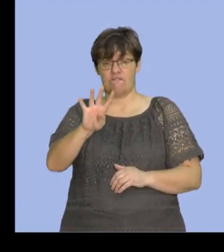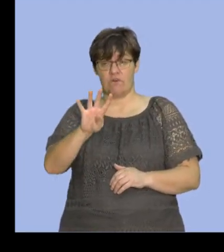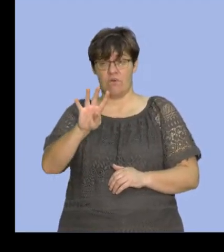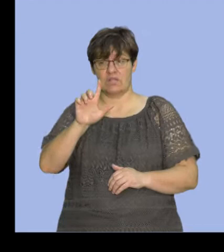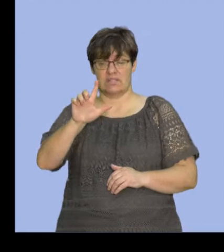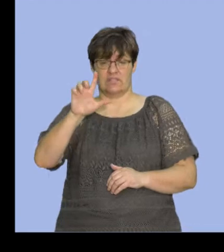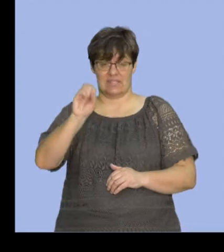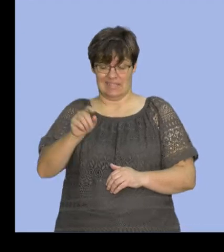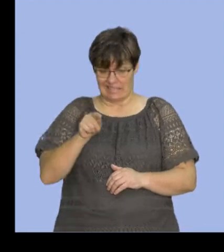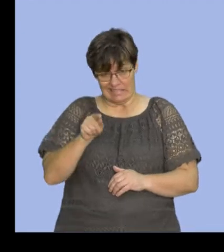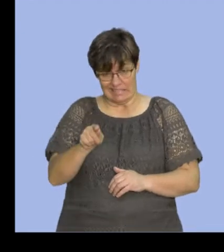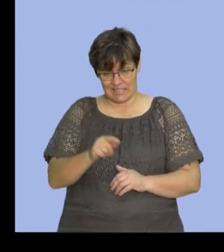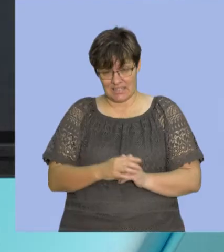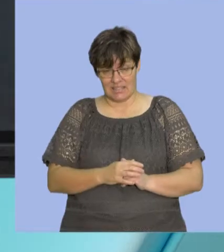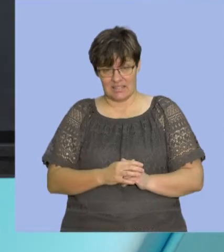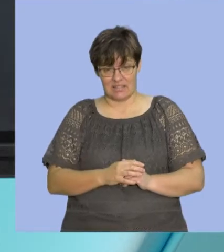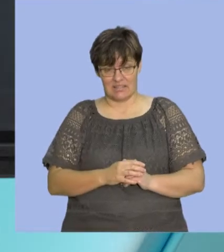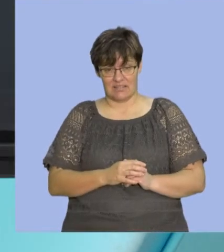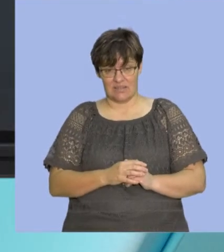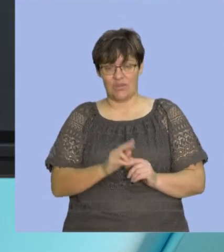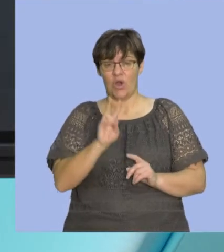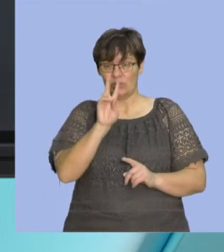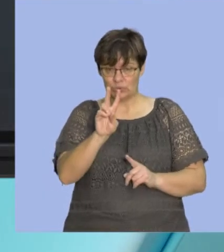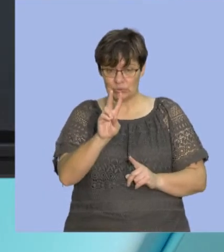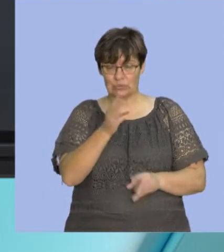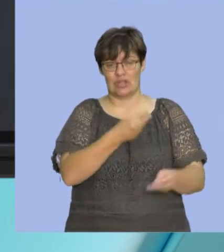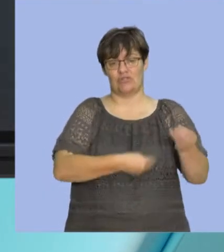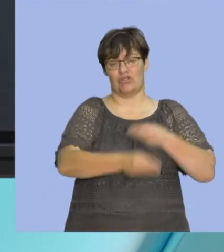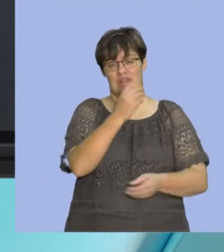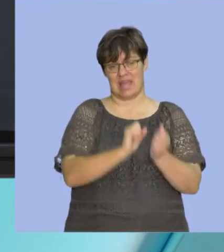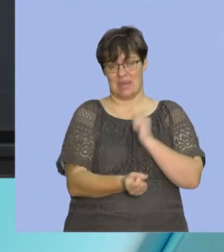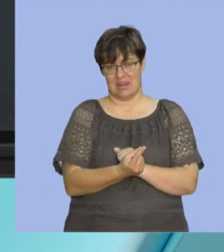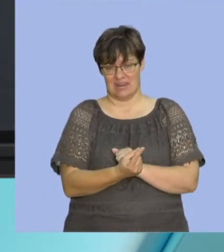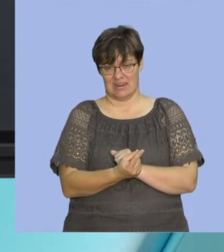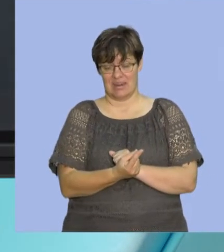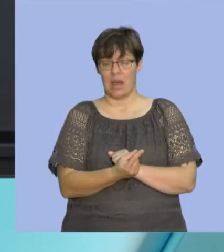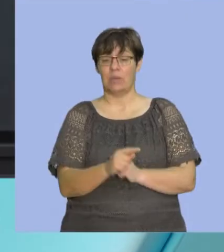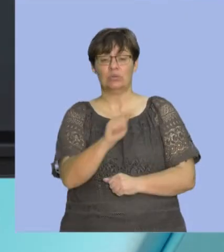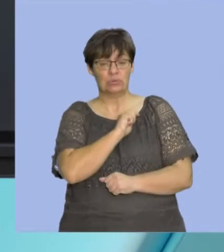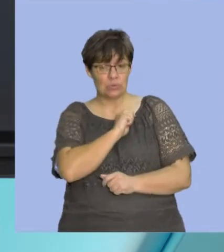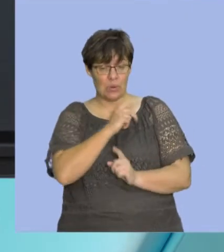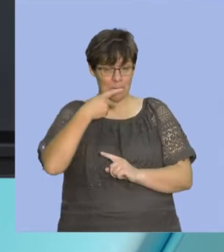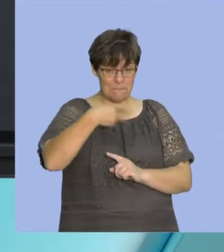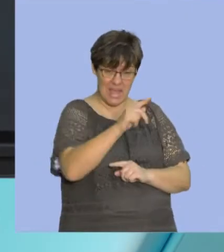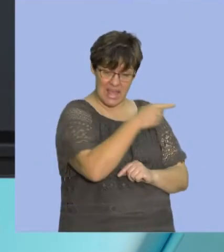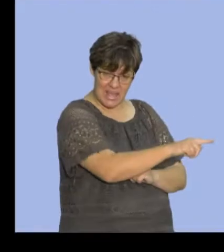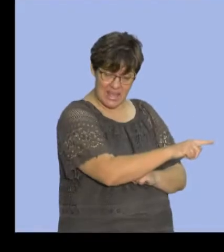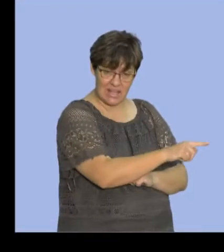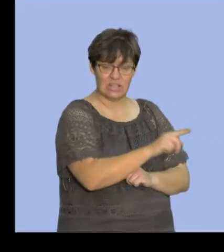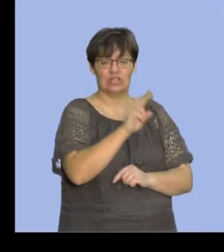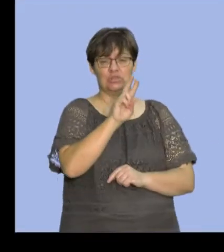24,470. Okay, so there was two transactions involved, but the amount that was actually paid to my creditors